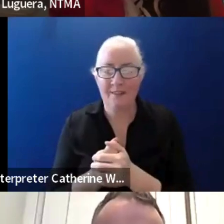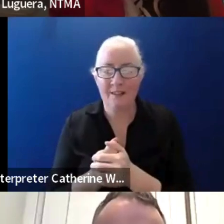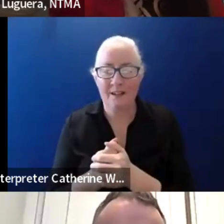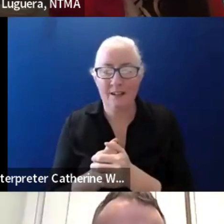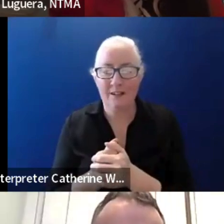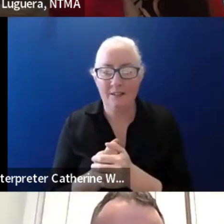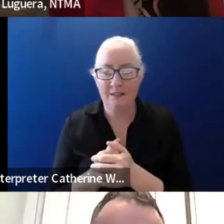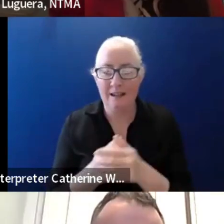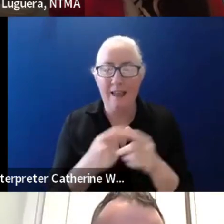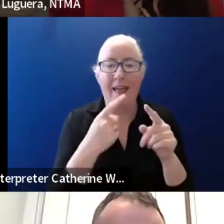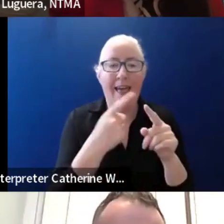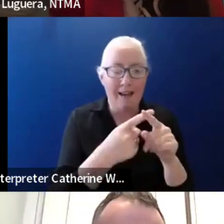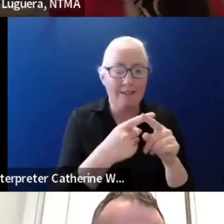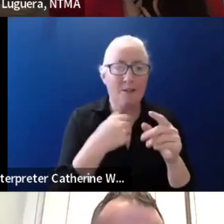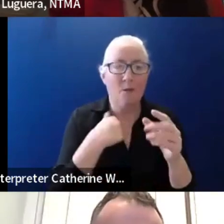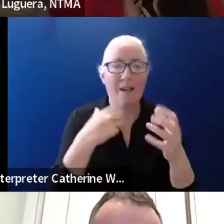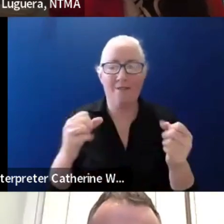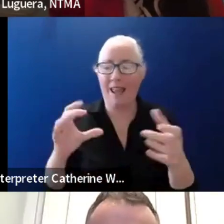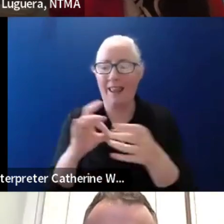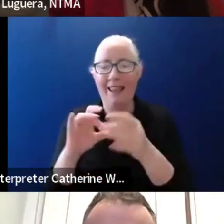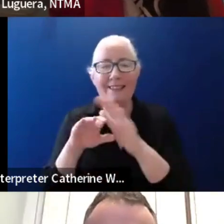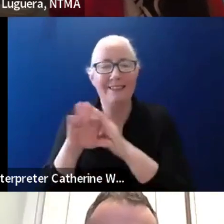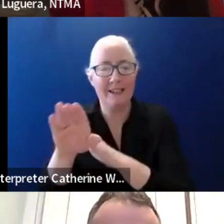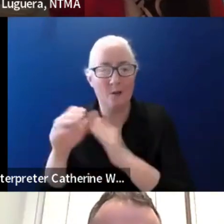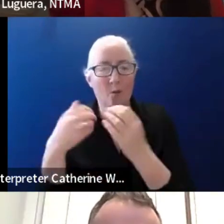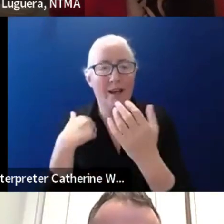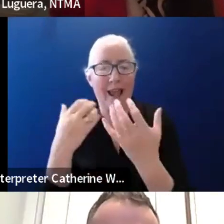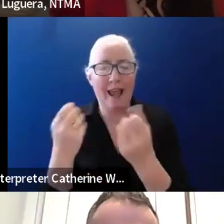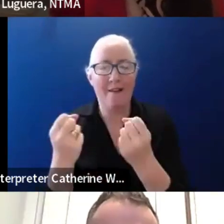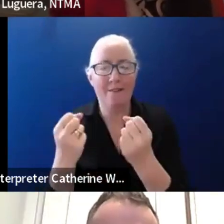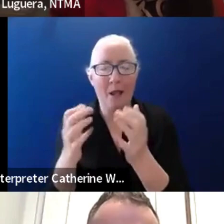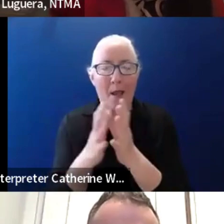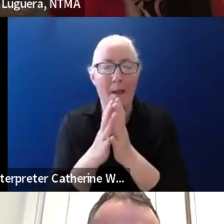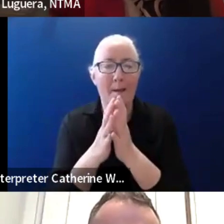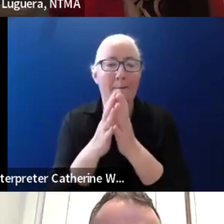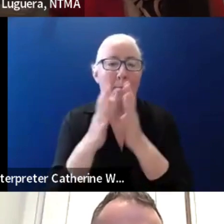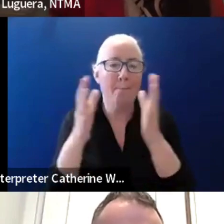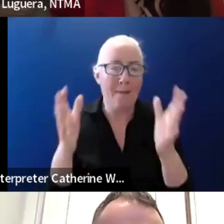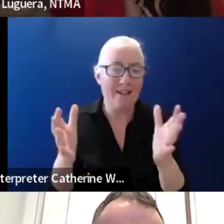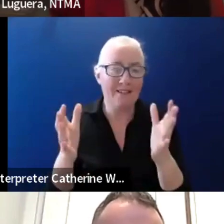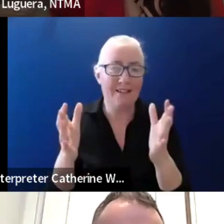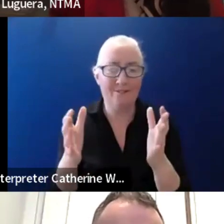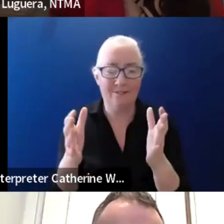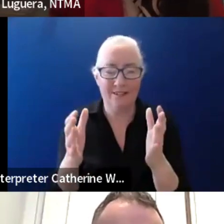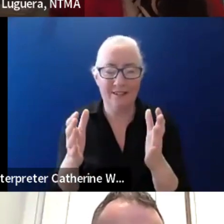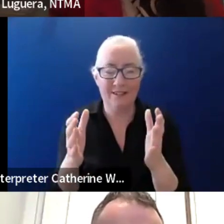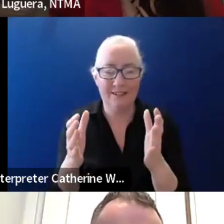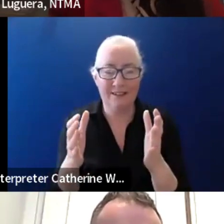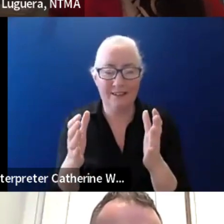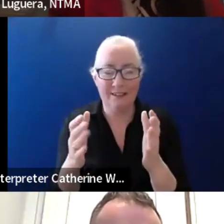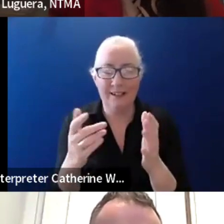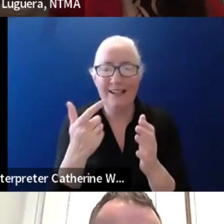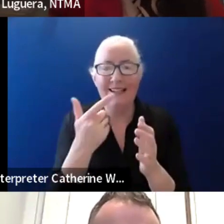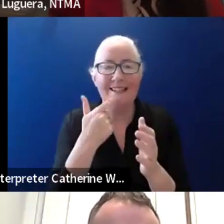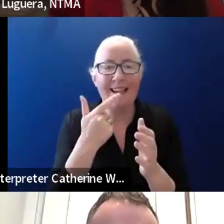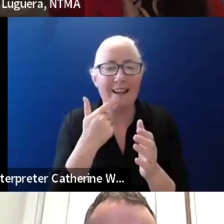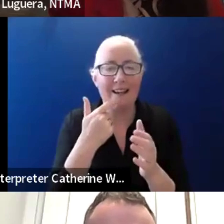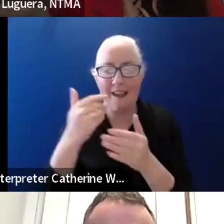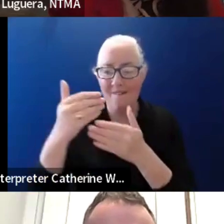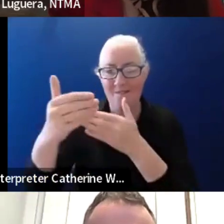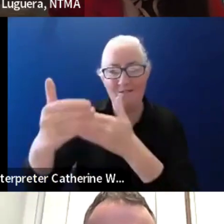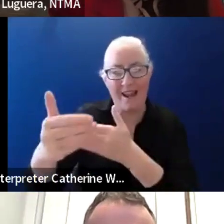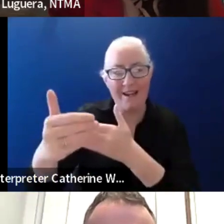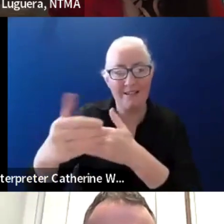putting our post in LinkedIn, we have a massive attraction and the impact we had. The second phase was to have